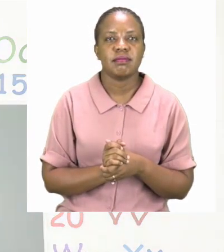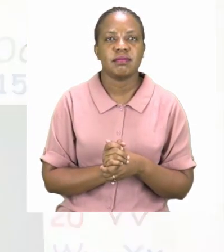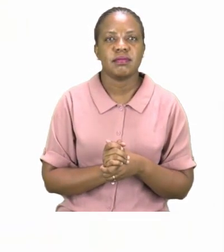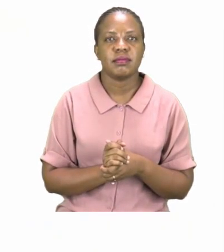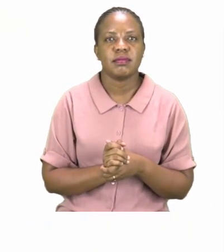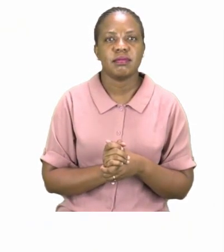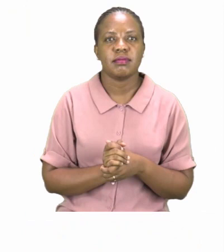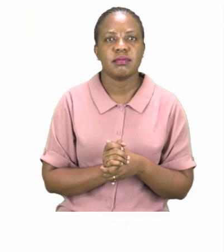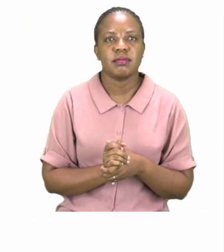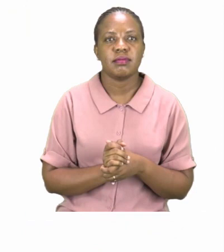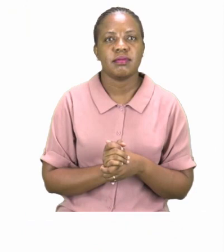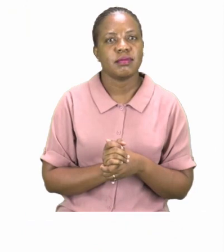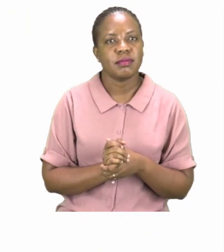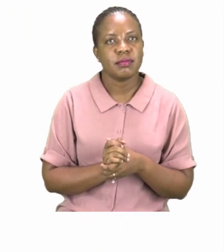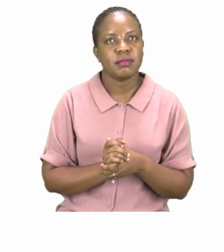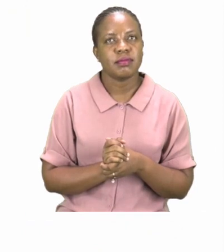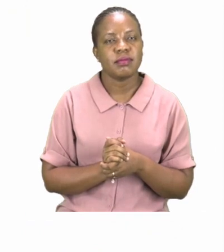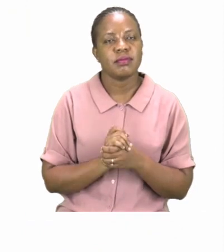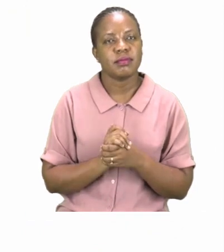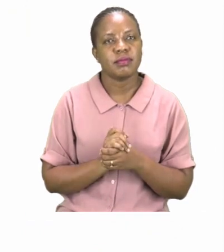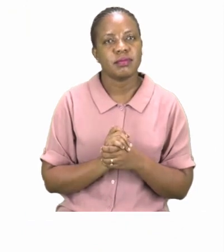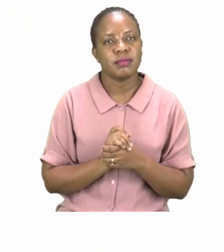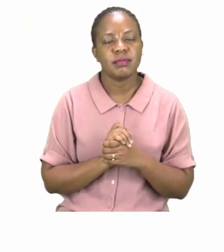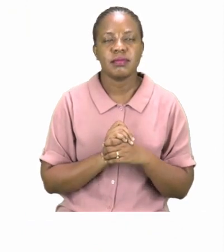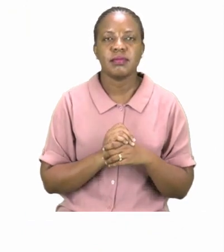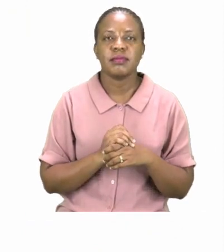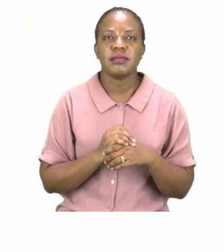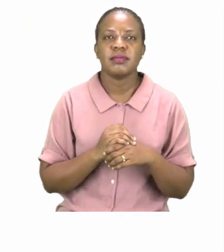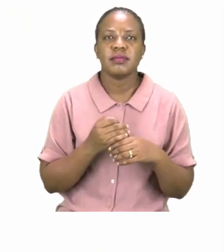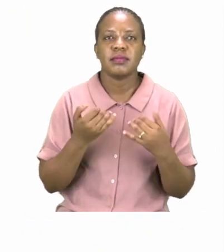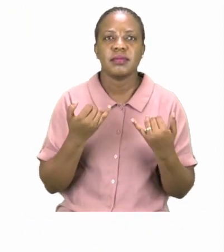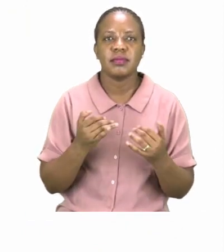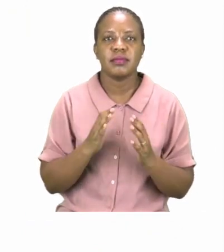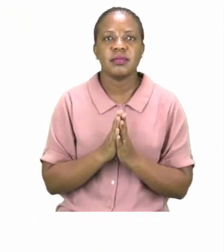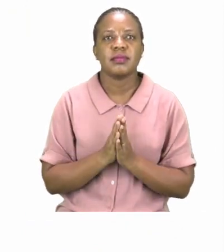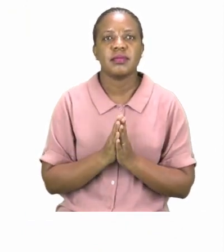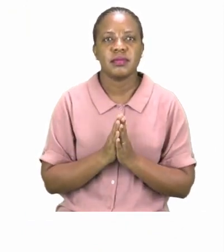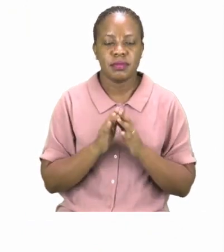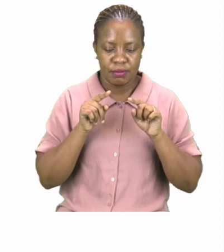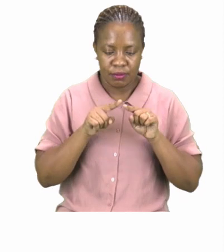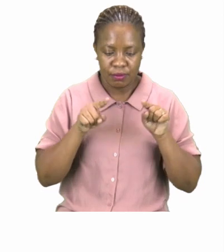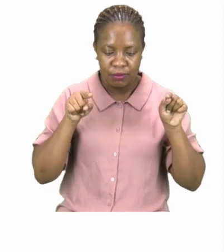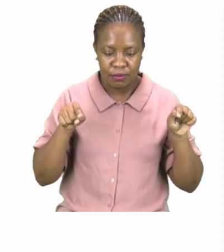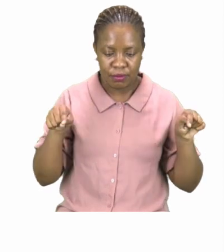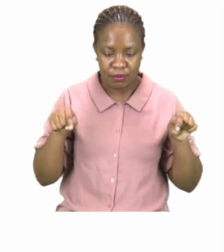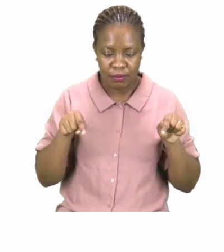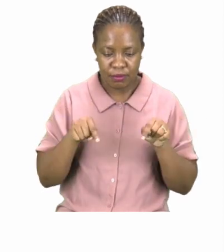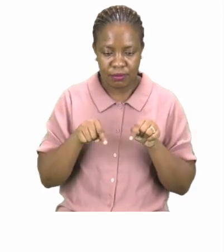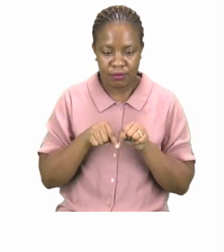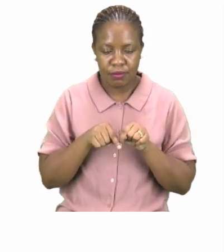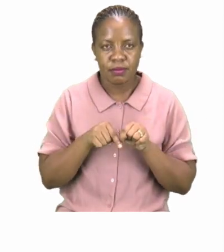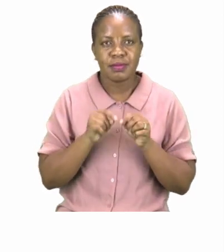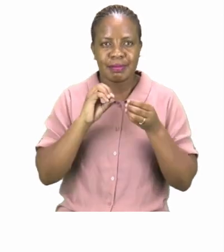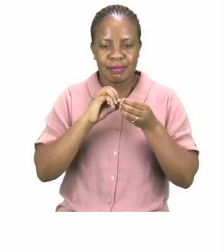you look into your exercise, they are going to be asking you to color the number